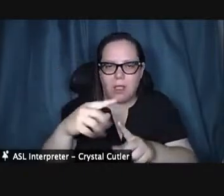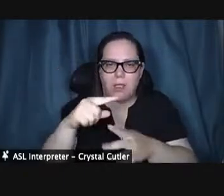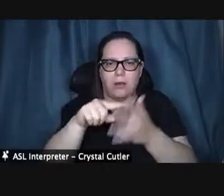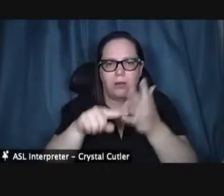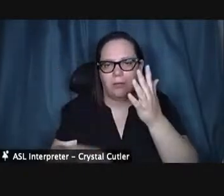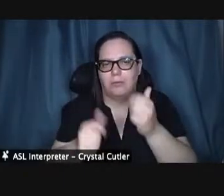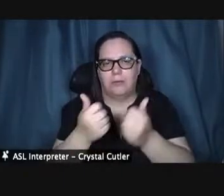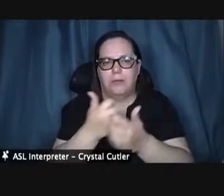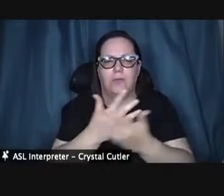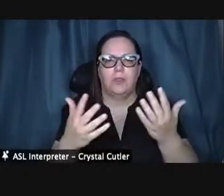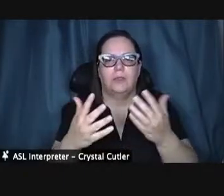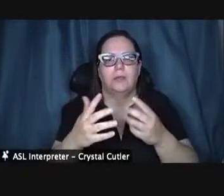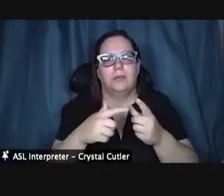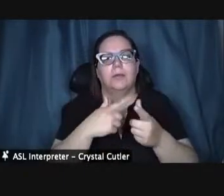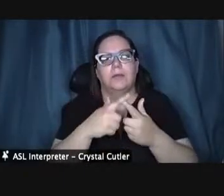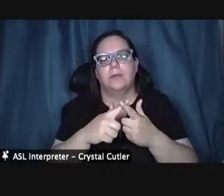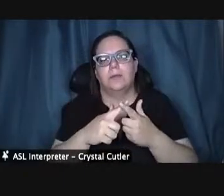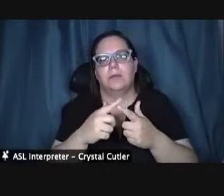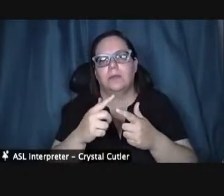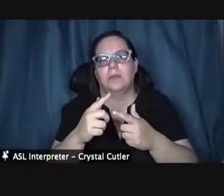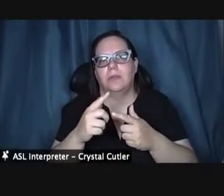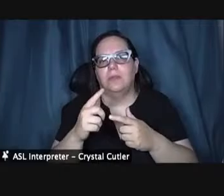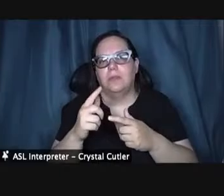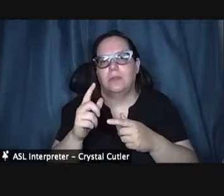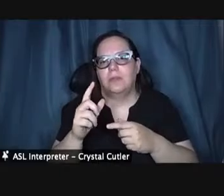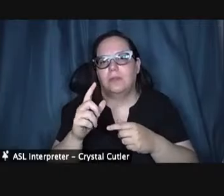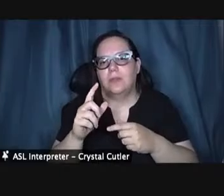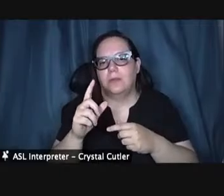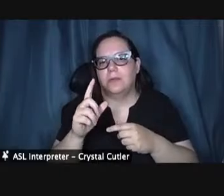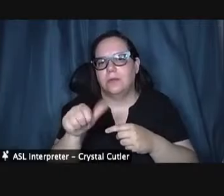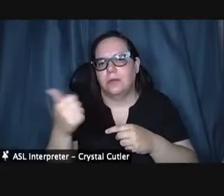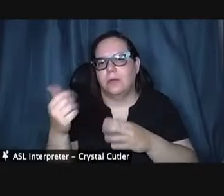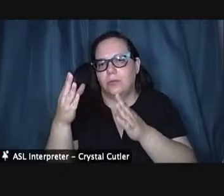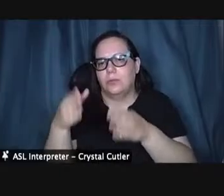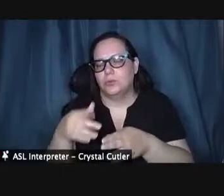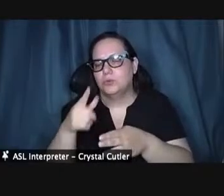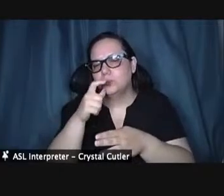a co-an on the Viper Science team, has provided.